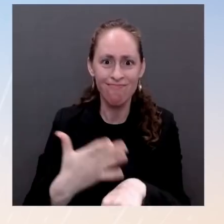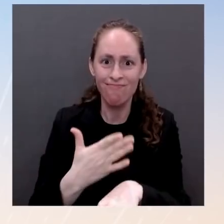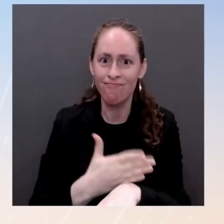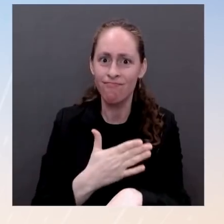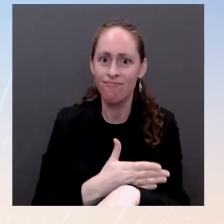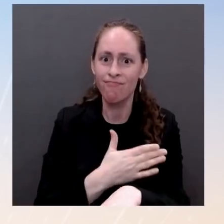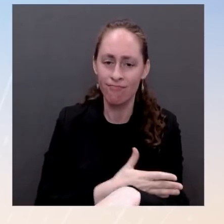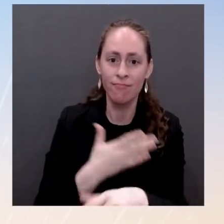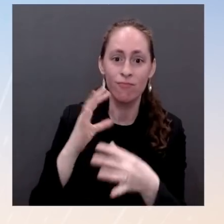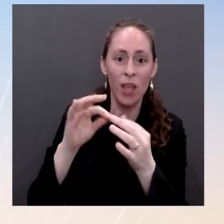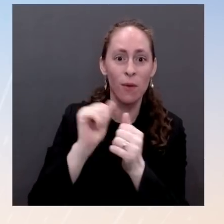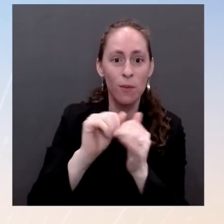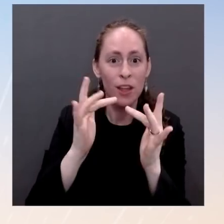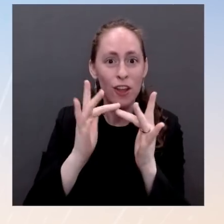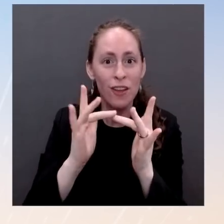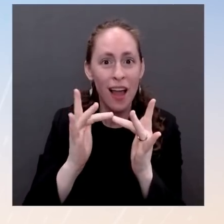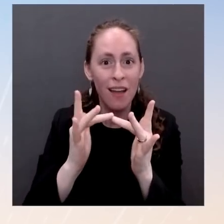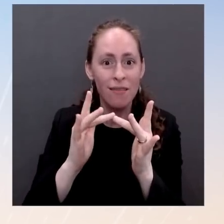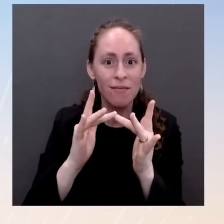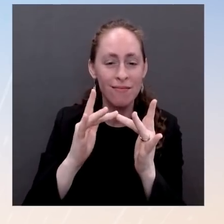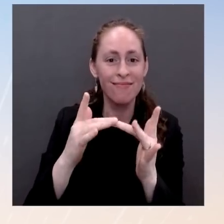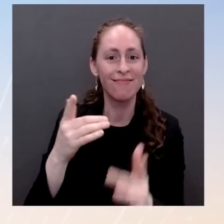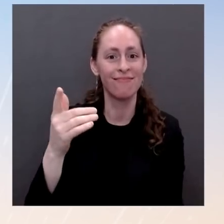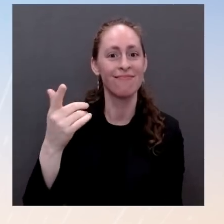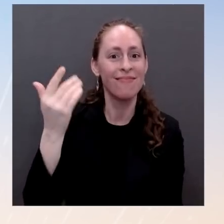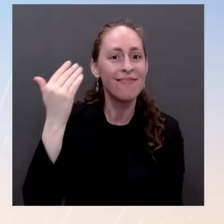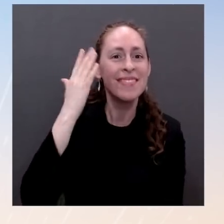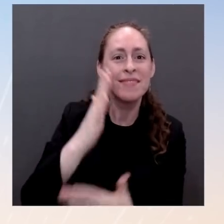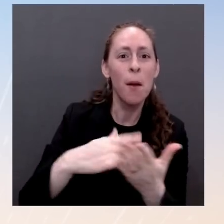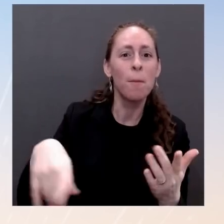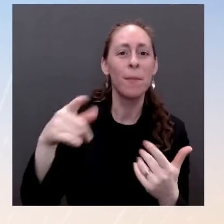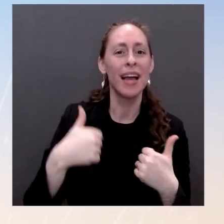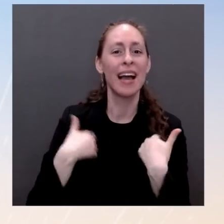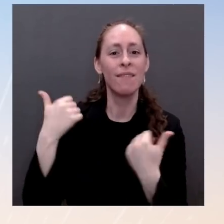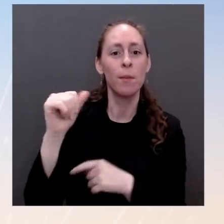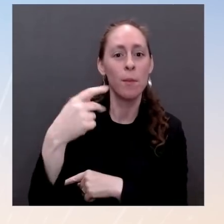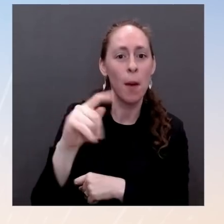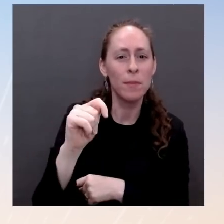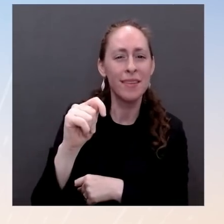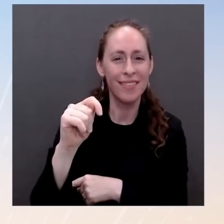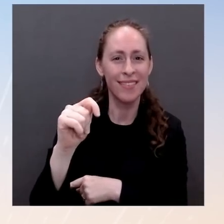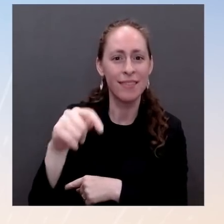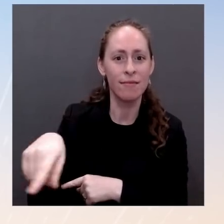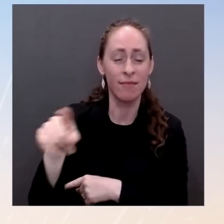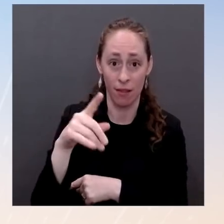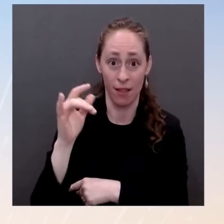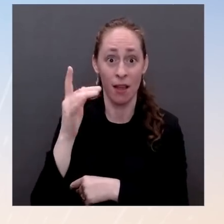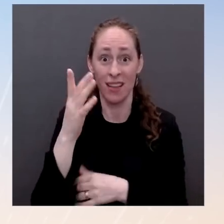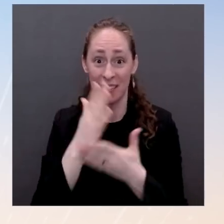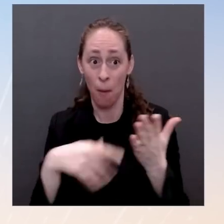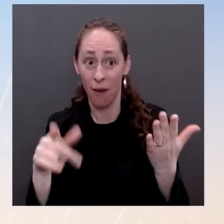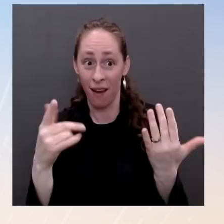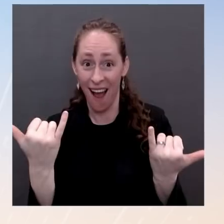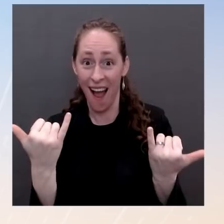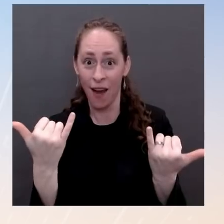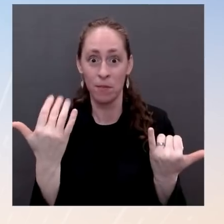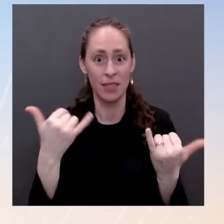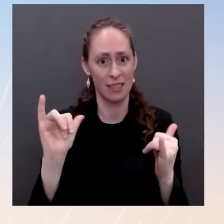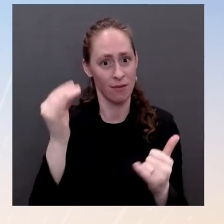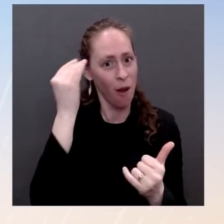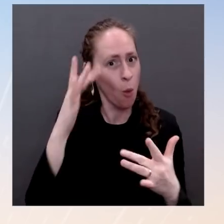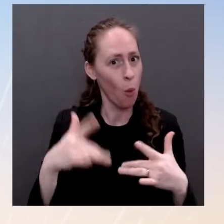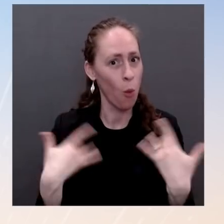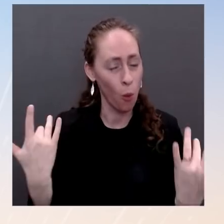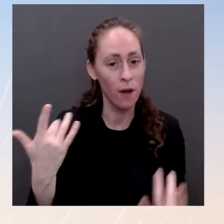or still do, in this room who will love this if you haven't already seen it. Today, the FCC announced important steps to increase competition